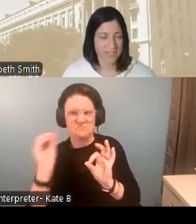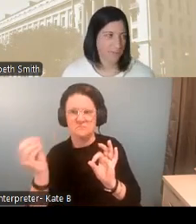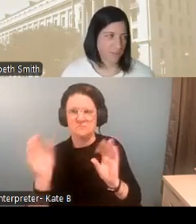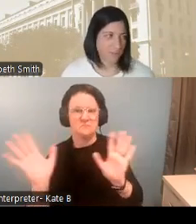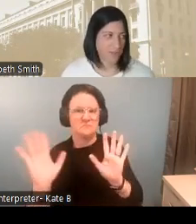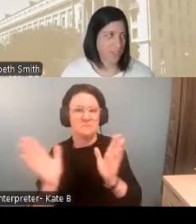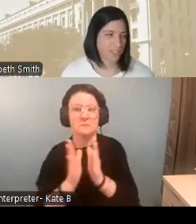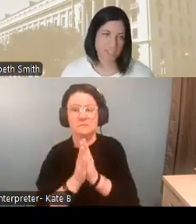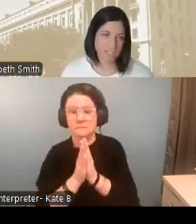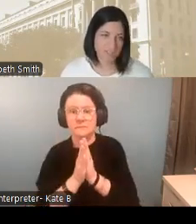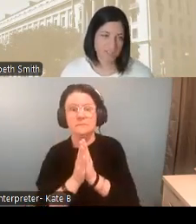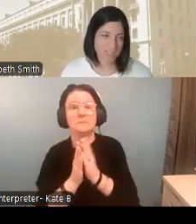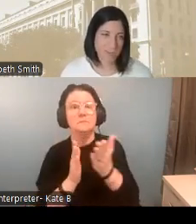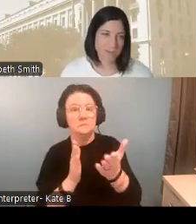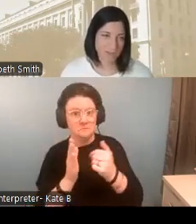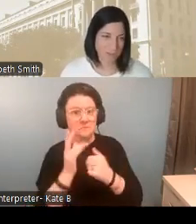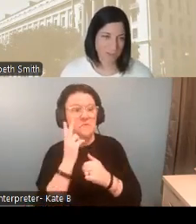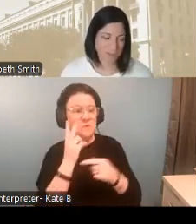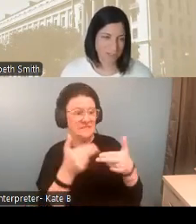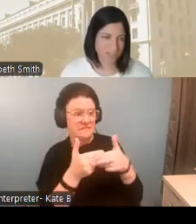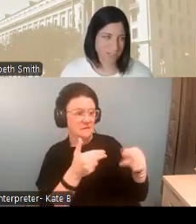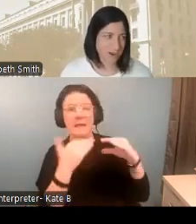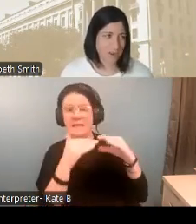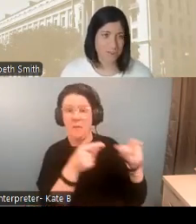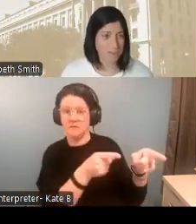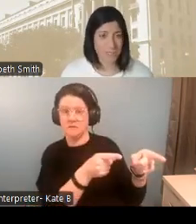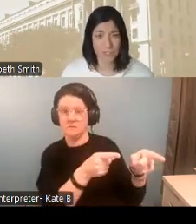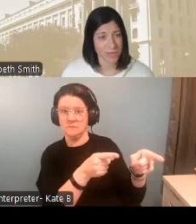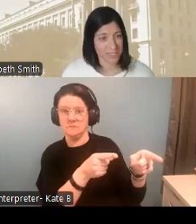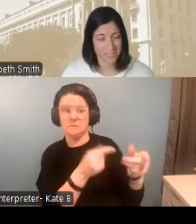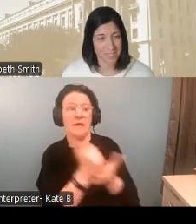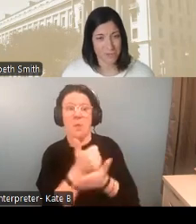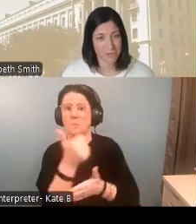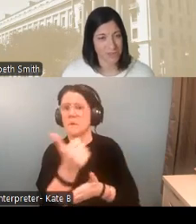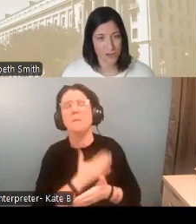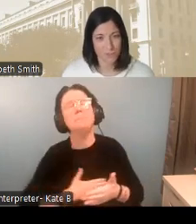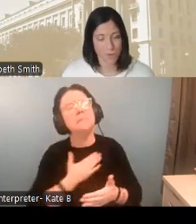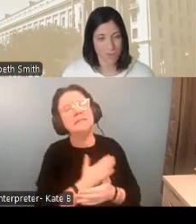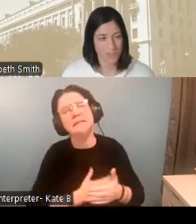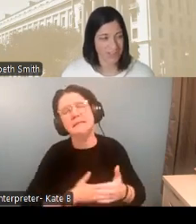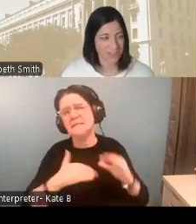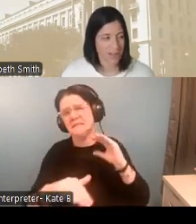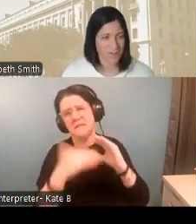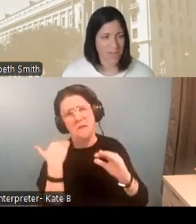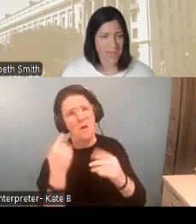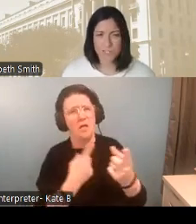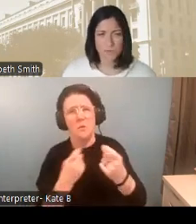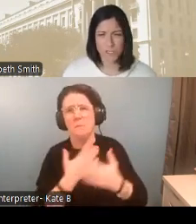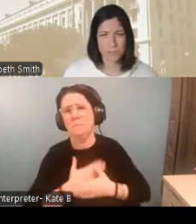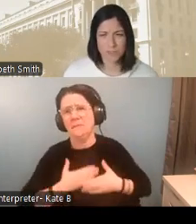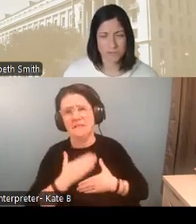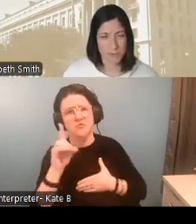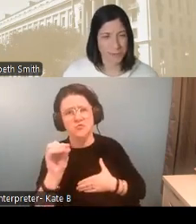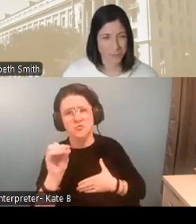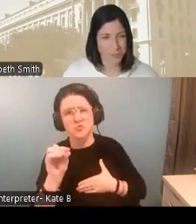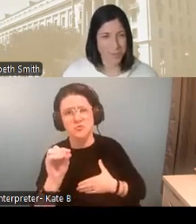say, as Marie mentioned, as you'll see on the slide, we have our email addresses there. And please don't hesitate ever to reach out if you have a question. And don't think you'd